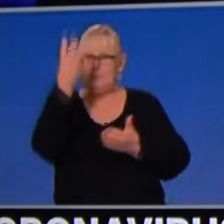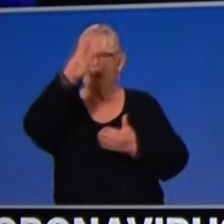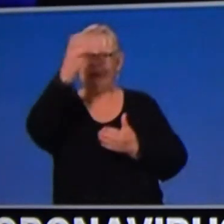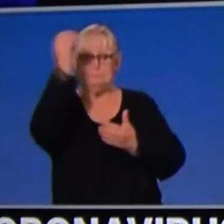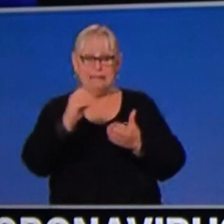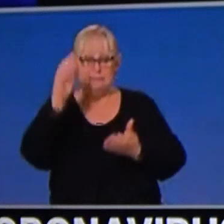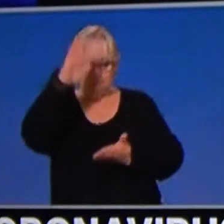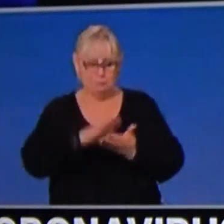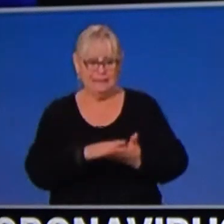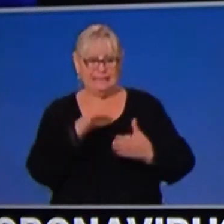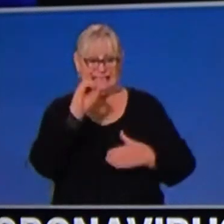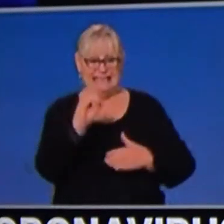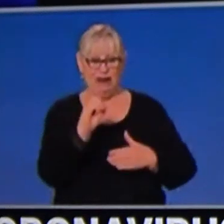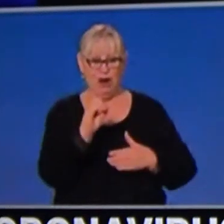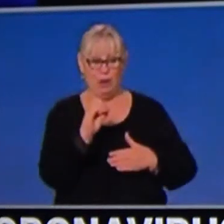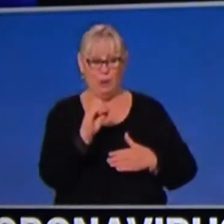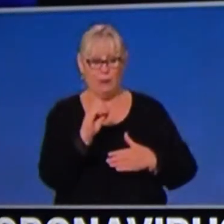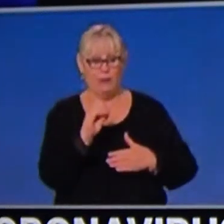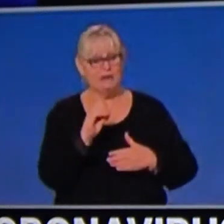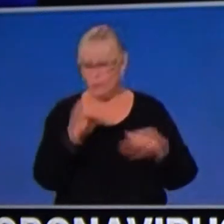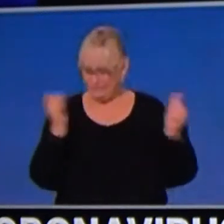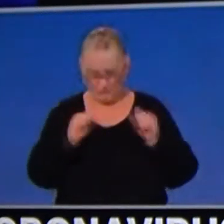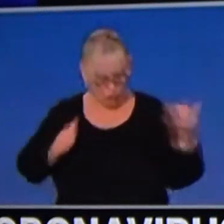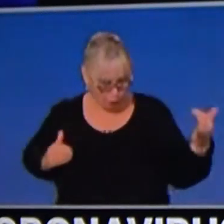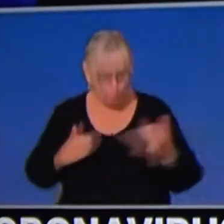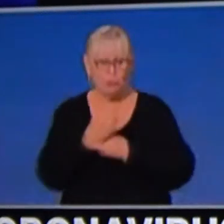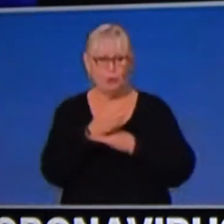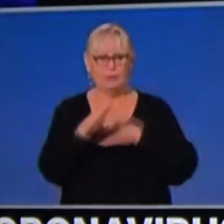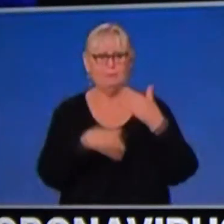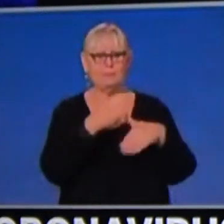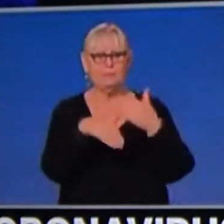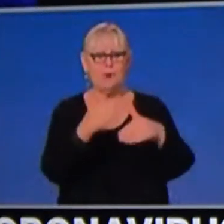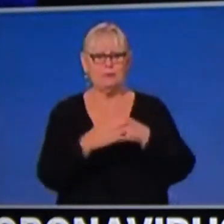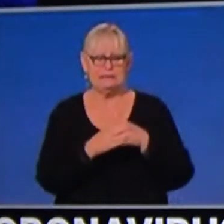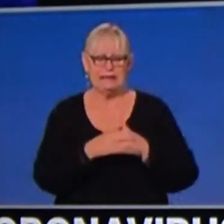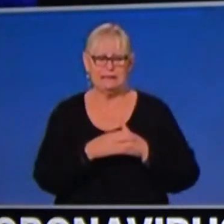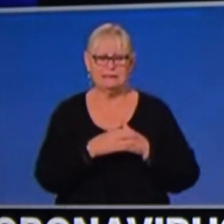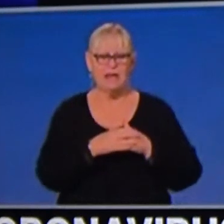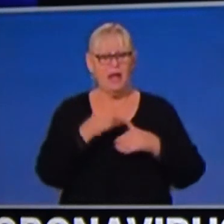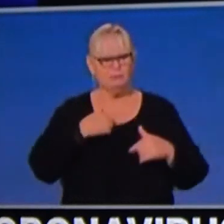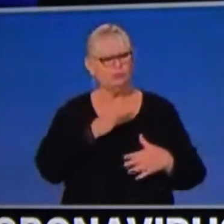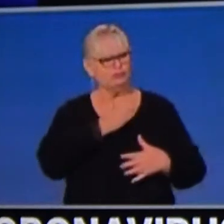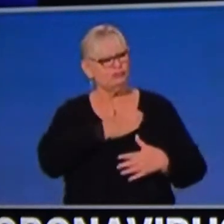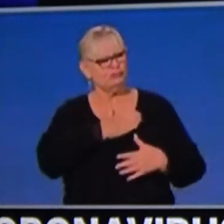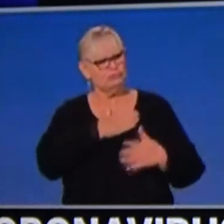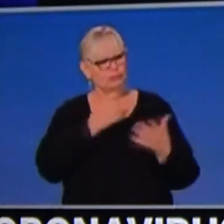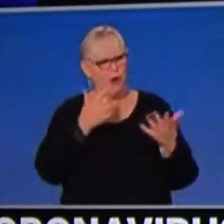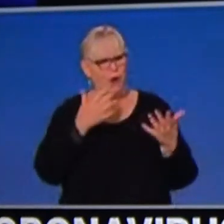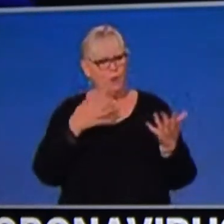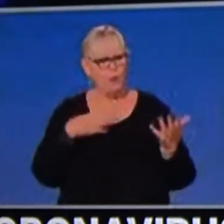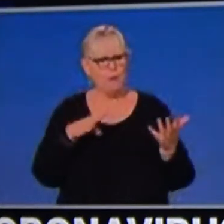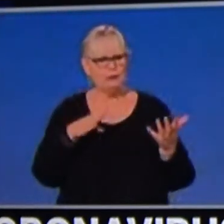6 years. And so when you go through that process, you particularly are sensitive to the issues